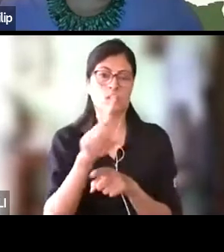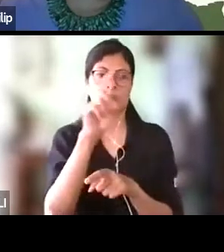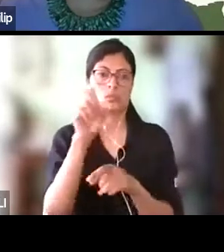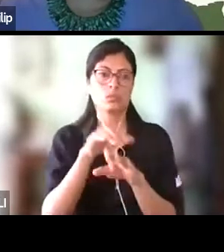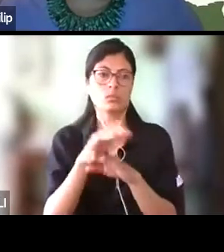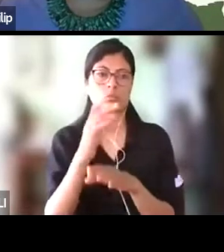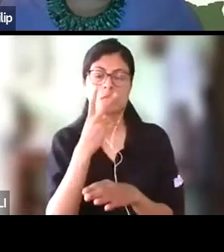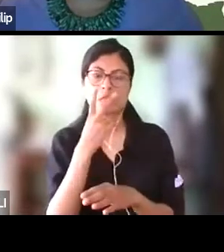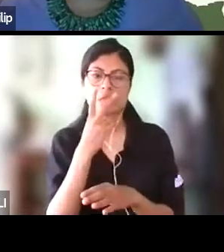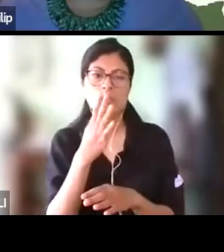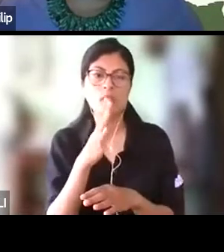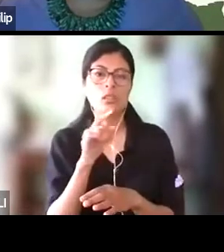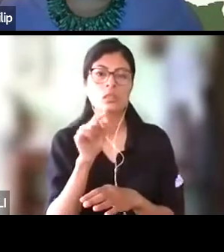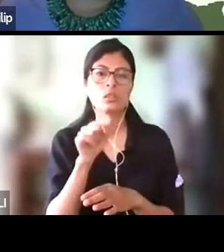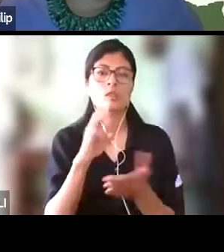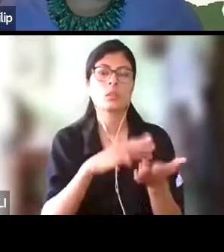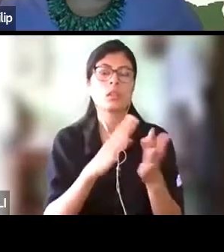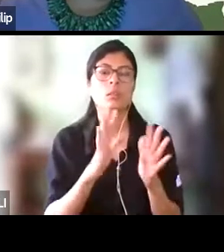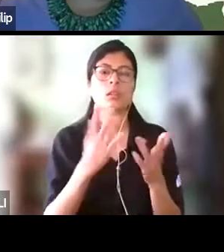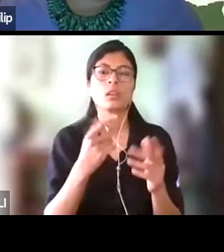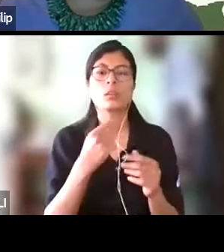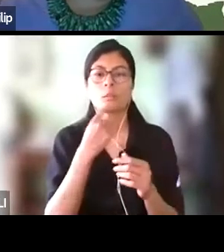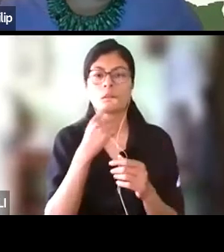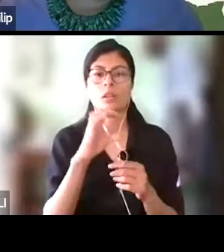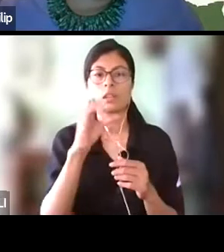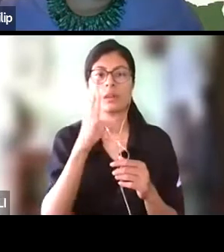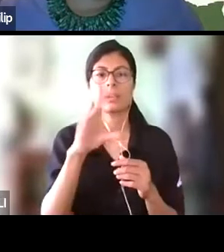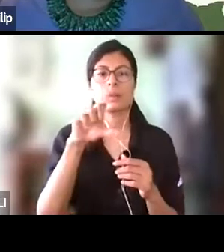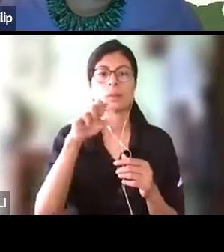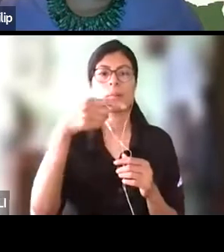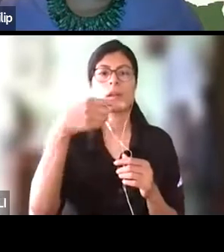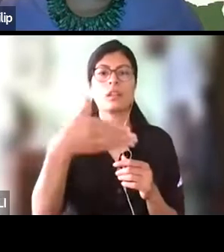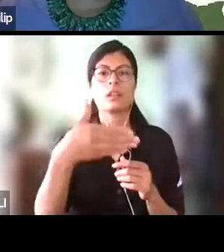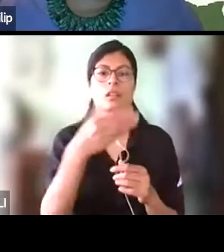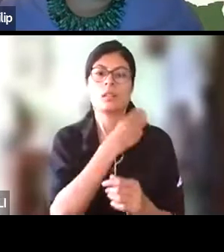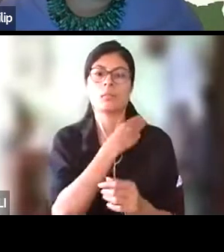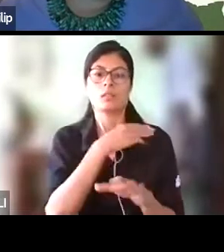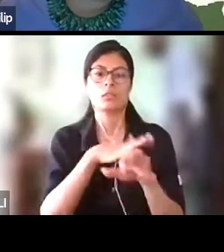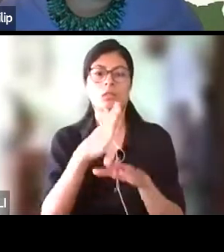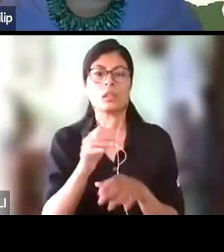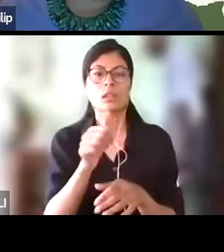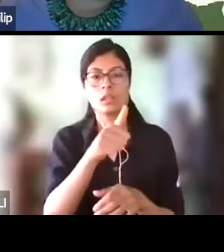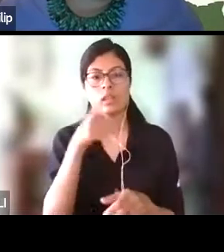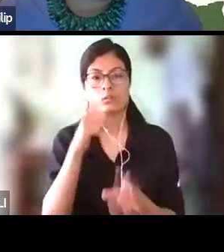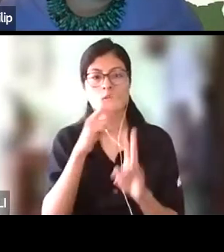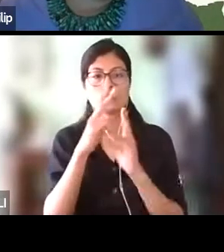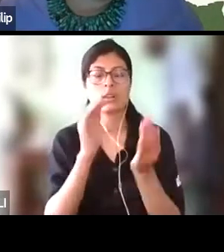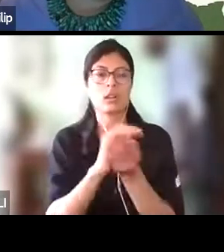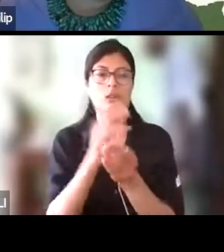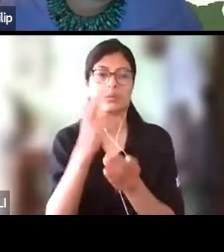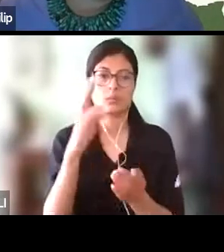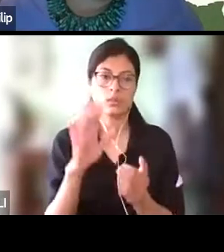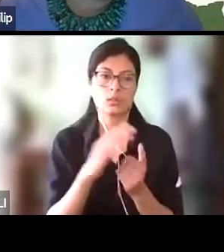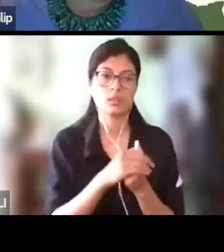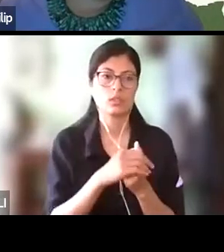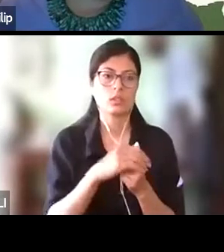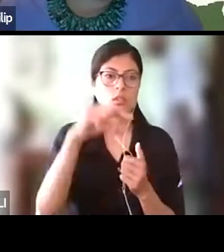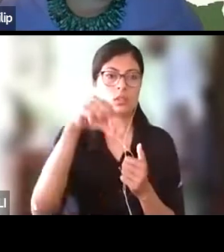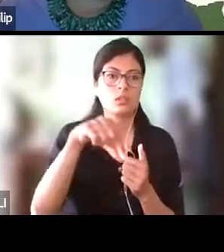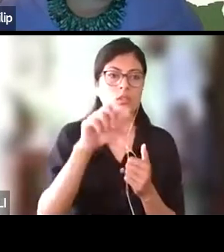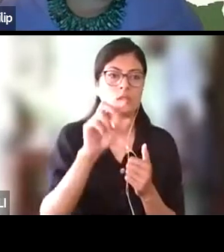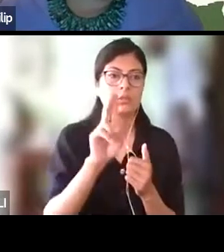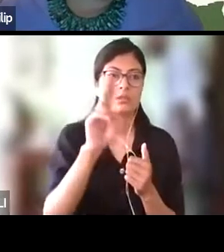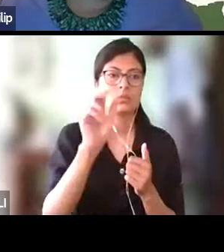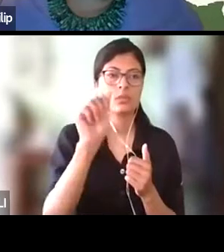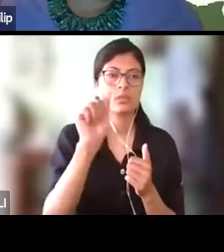elaborating on their experiences. And okay, so Kwazi has their hand up. Let me see if I'm able